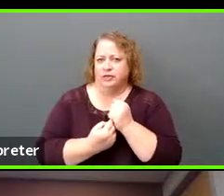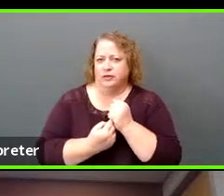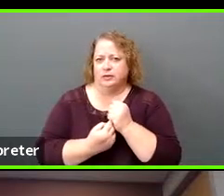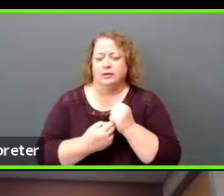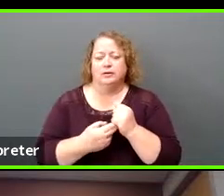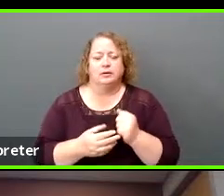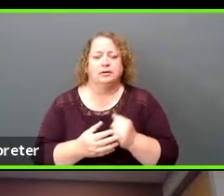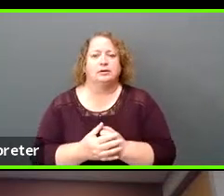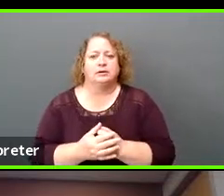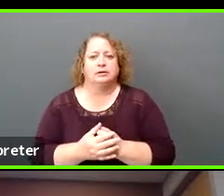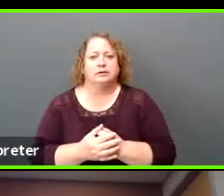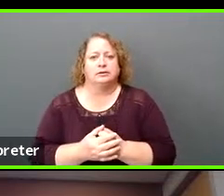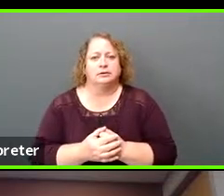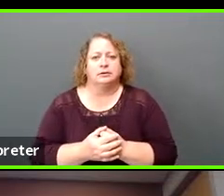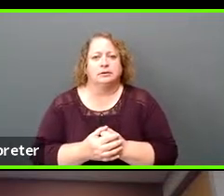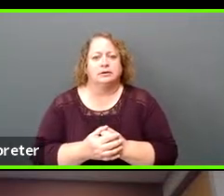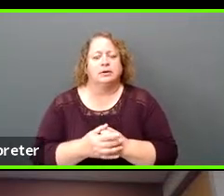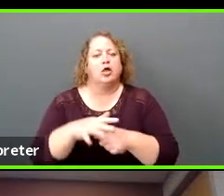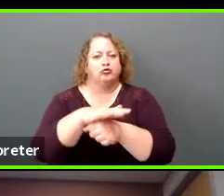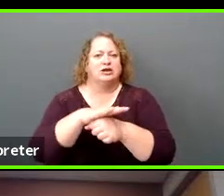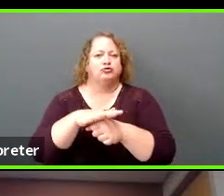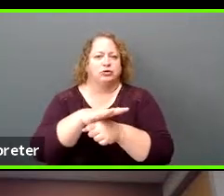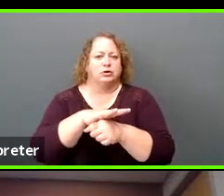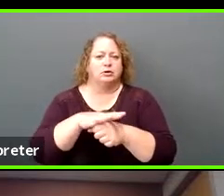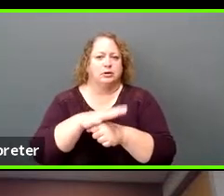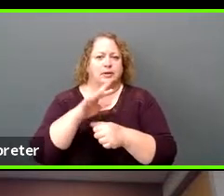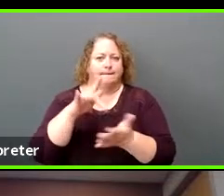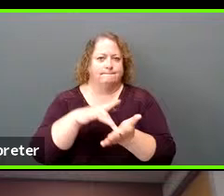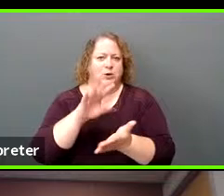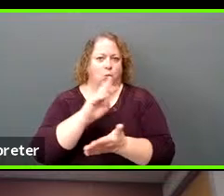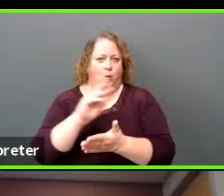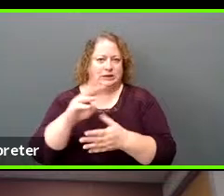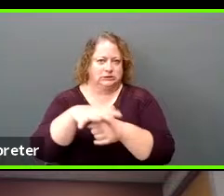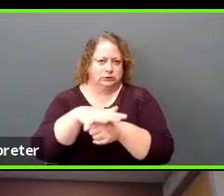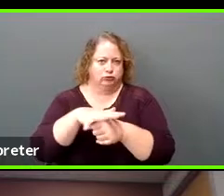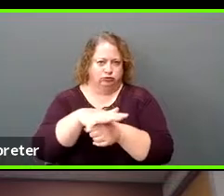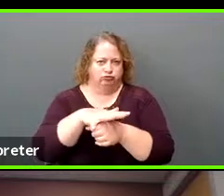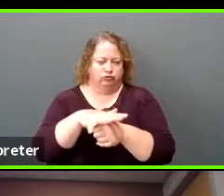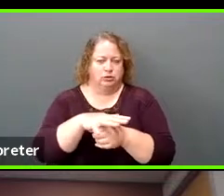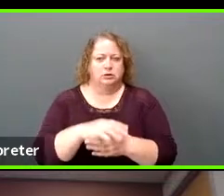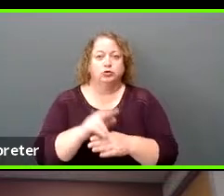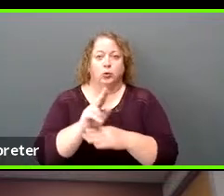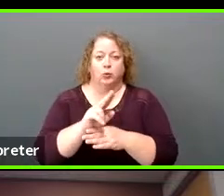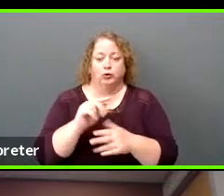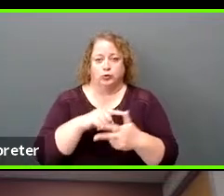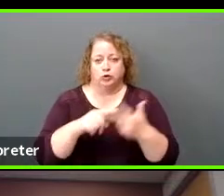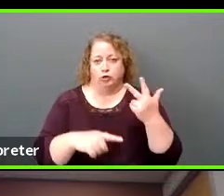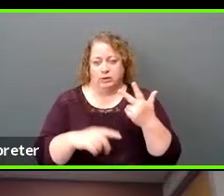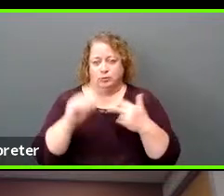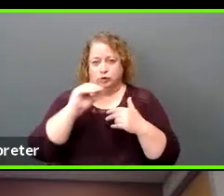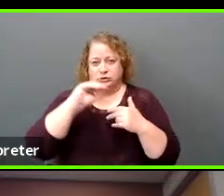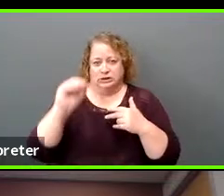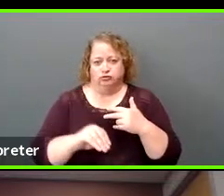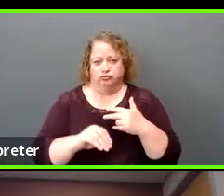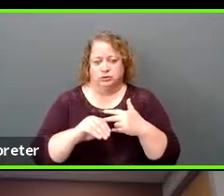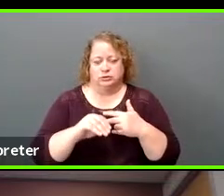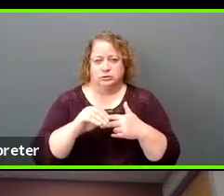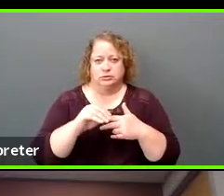and the region, the the region. Midwest region. So we use all three percentages.